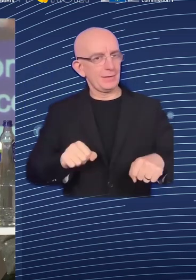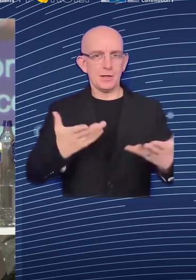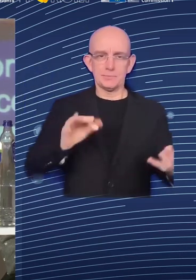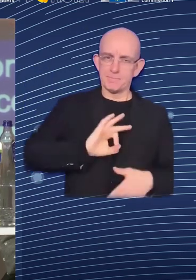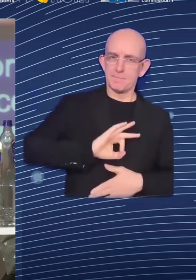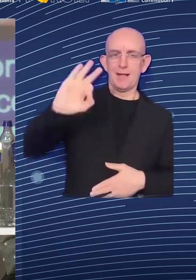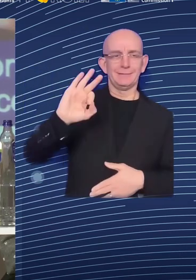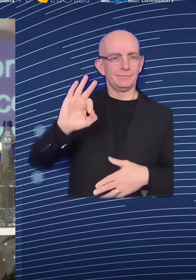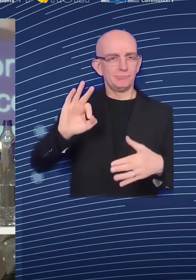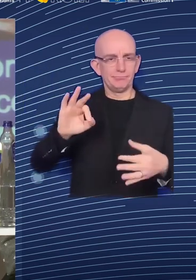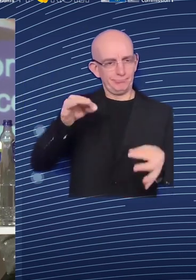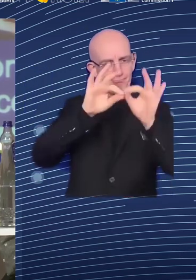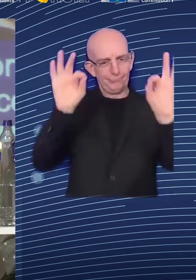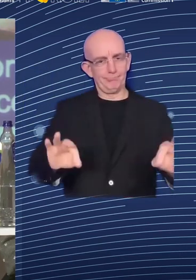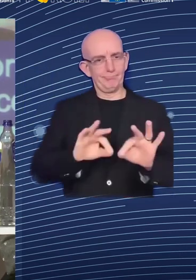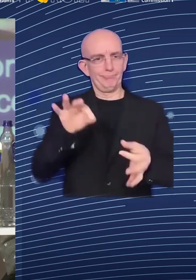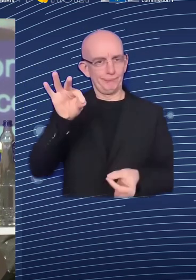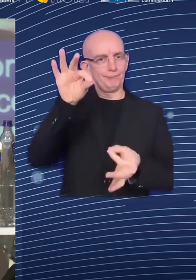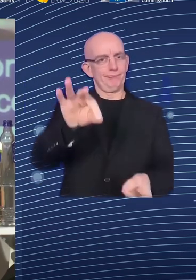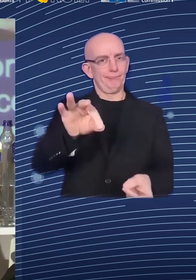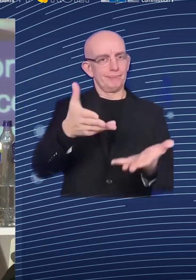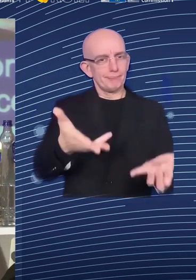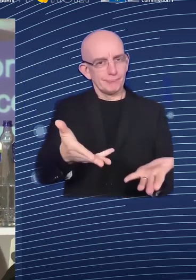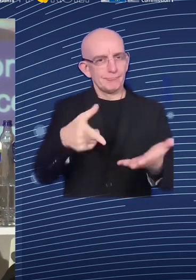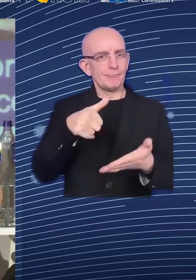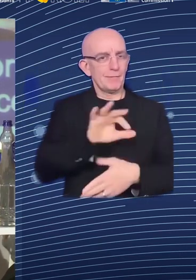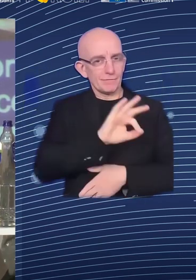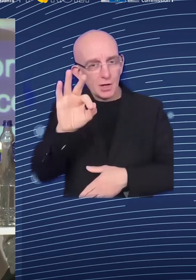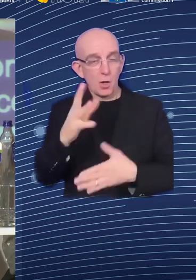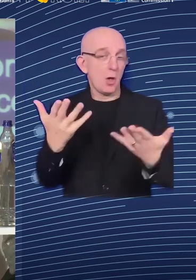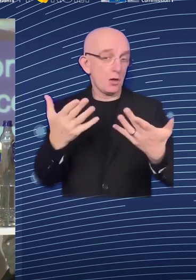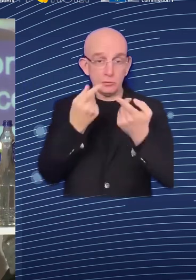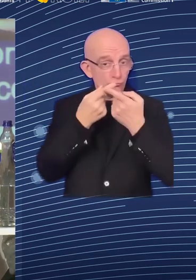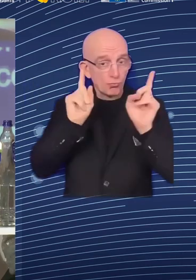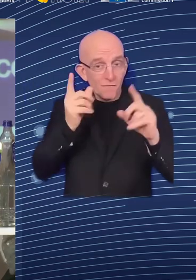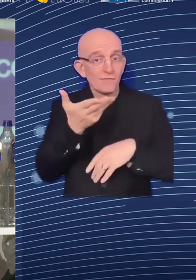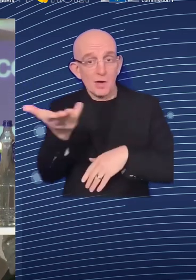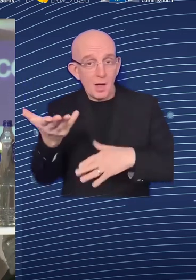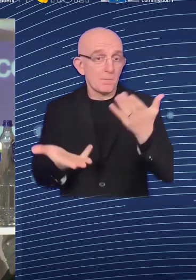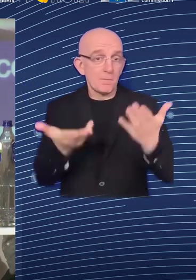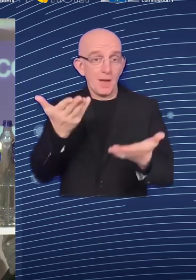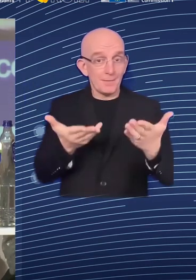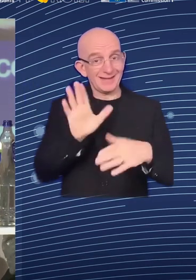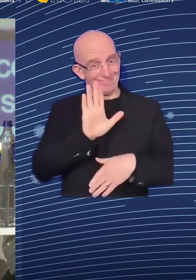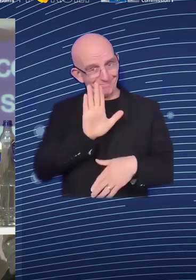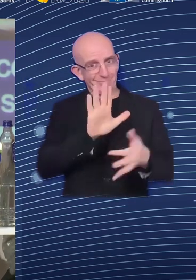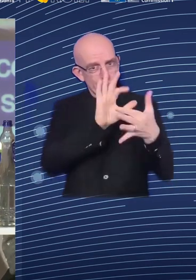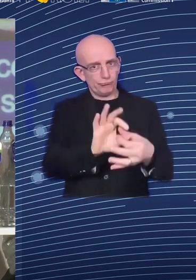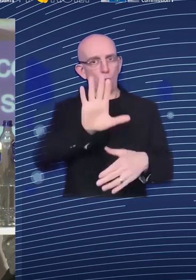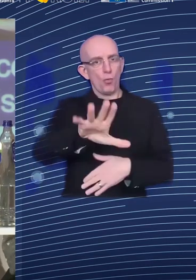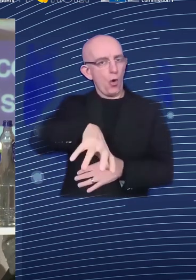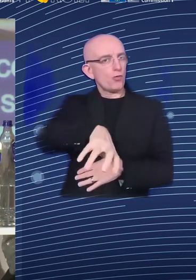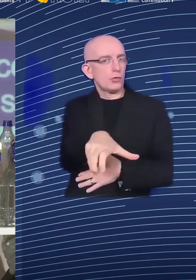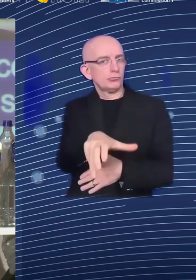your own country, that's a problem. And we are convinced that we need the EU recognition on certificate,